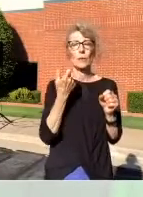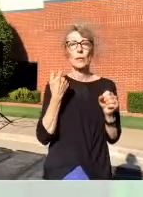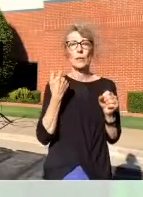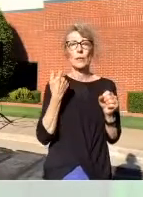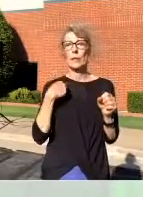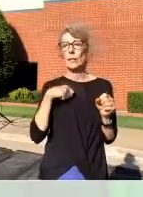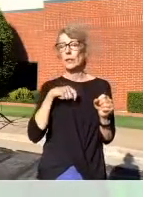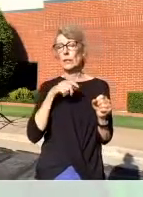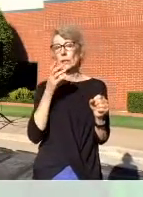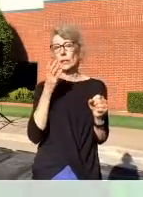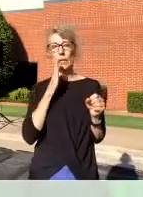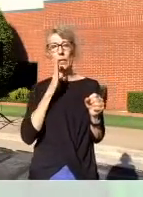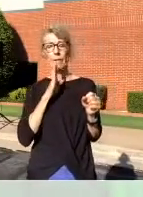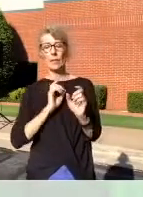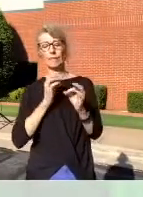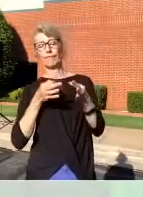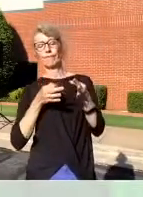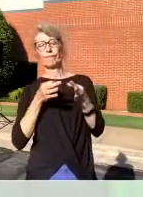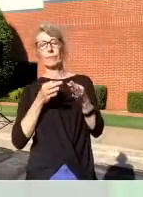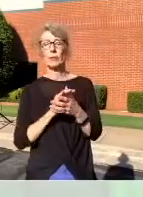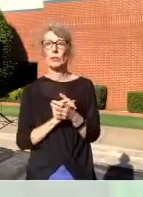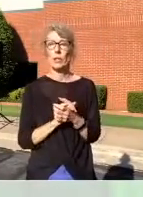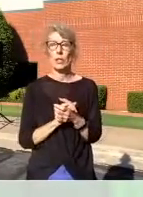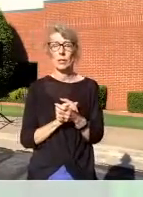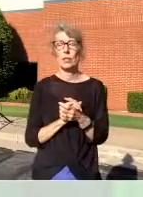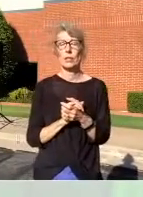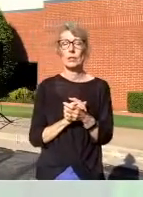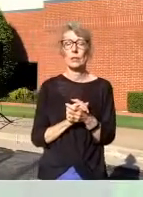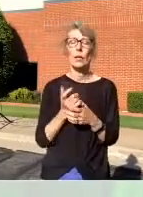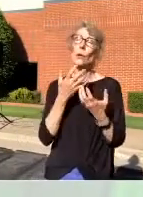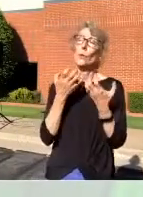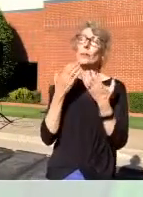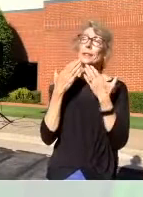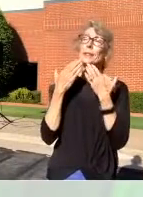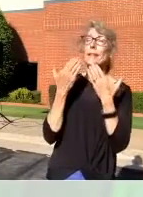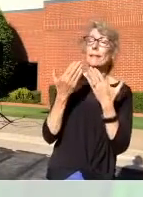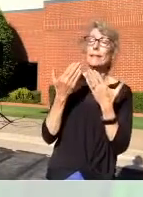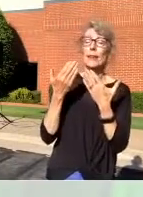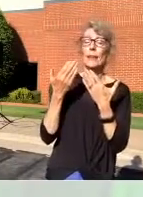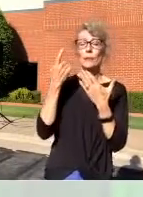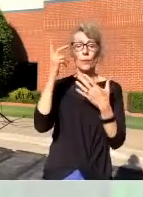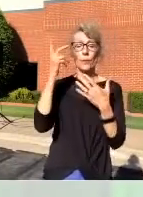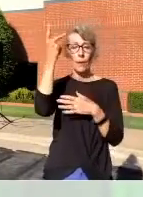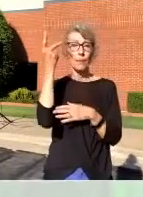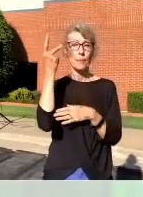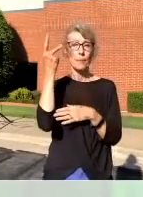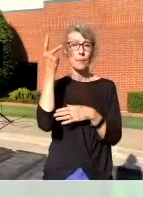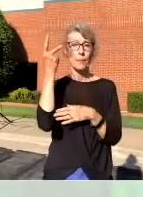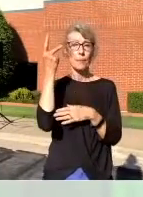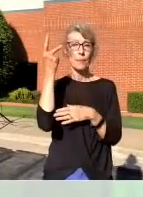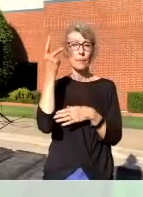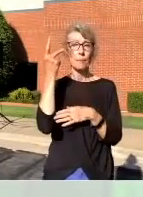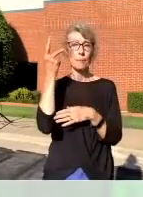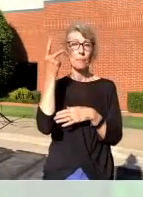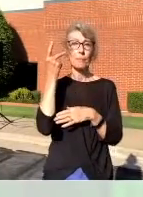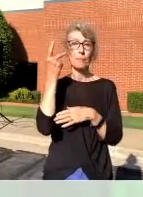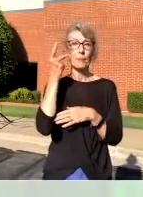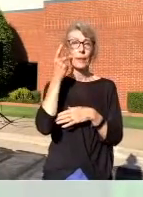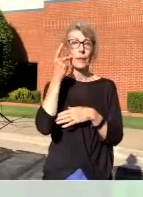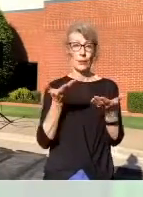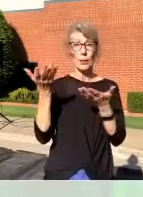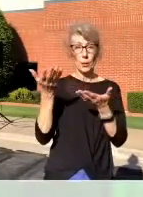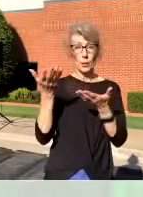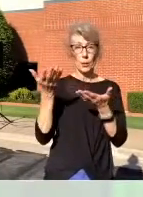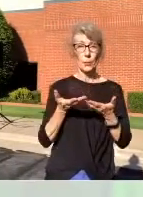image bearers of you, Father. We want to thank you right now for the parents that will be dropping their children off at college. We want to thank